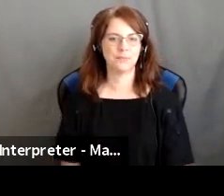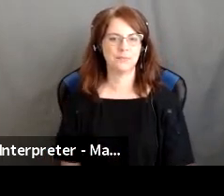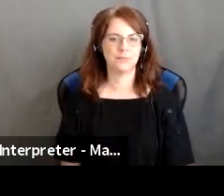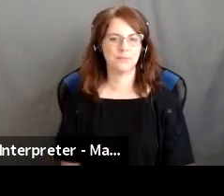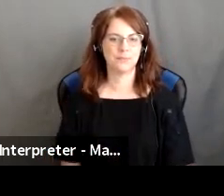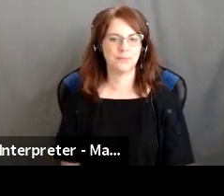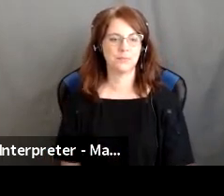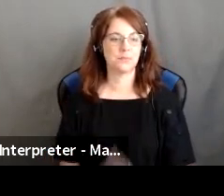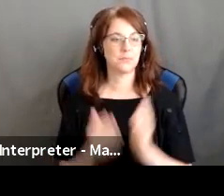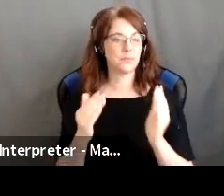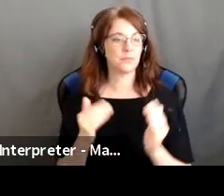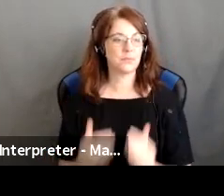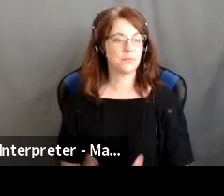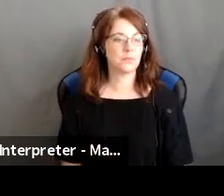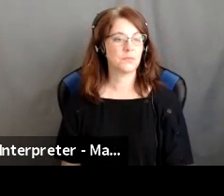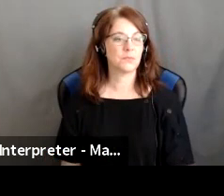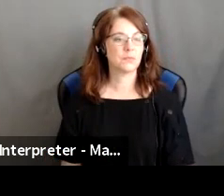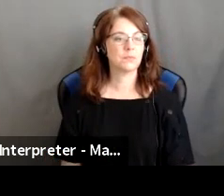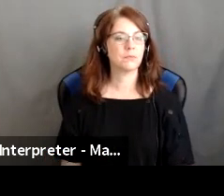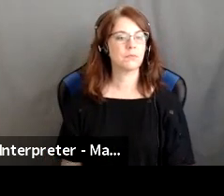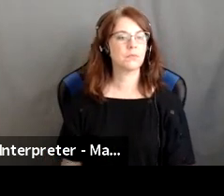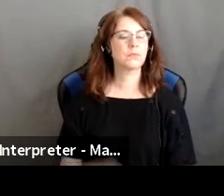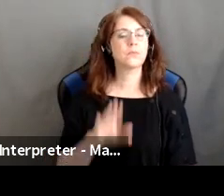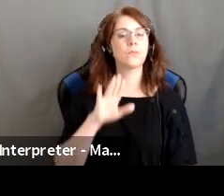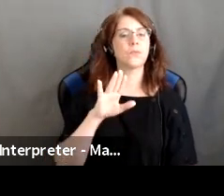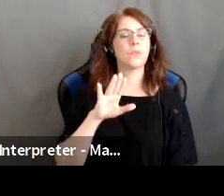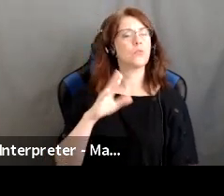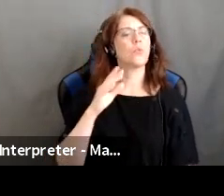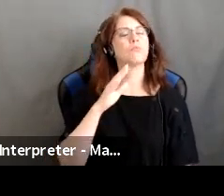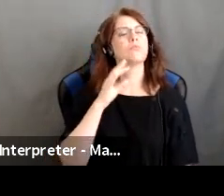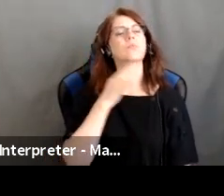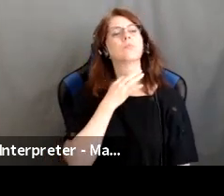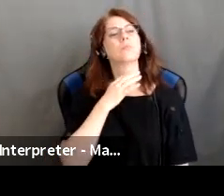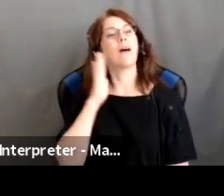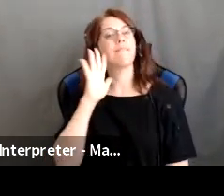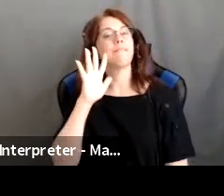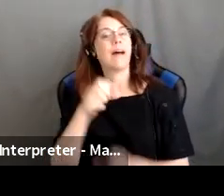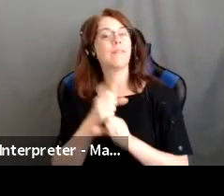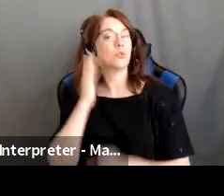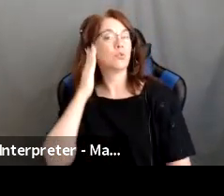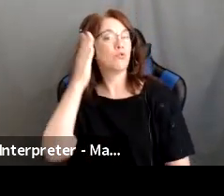So next question, where would you like to be in your career 5 years from now?